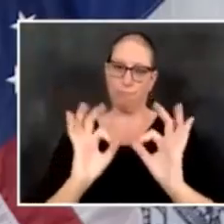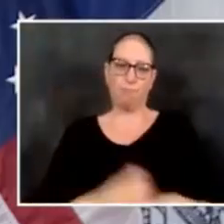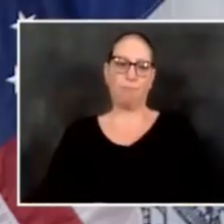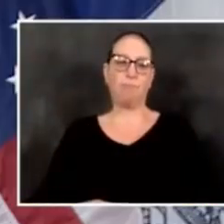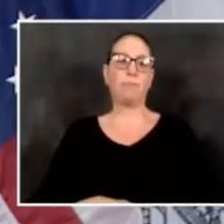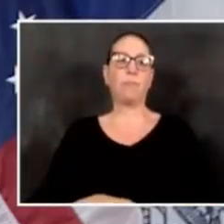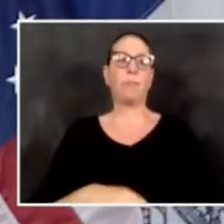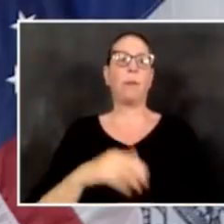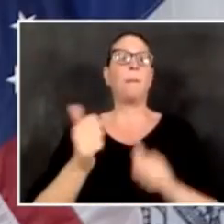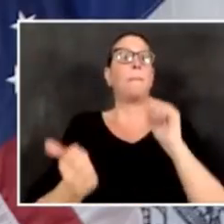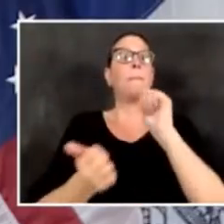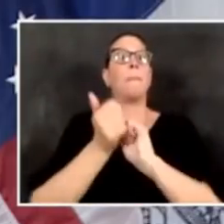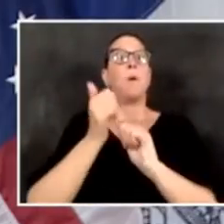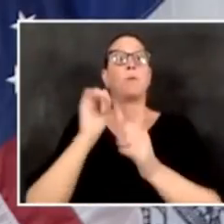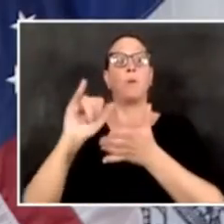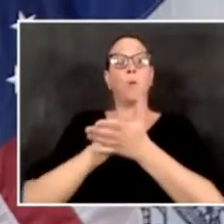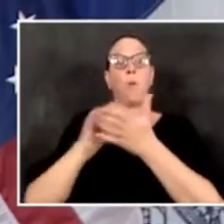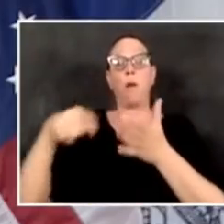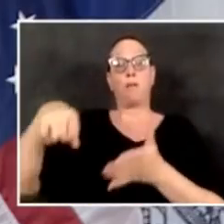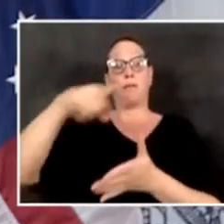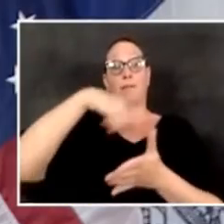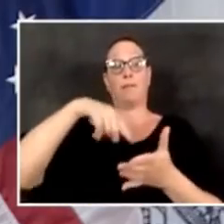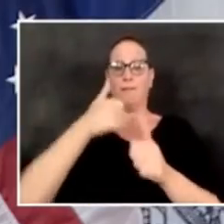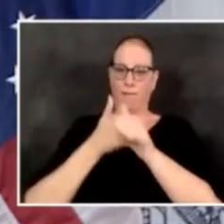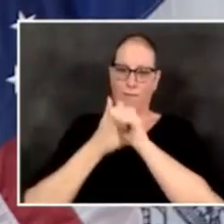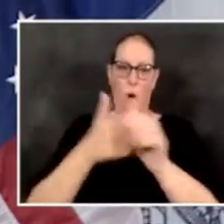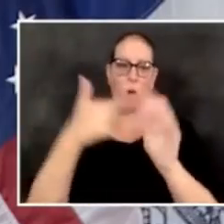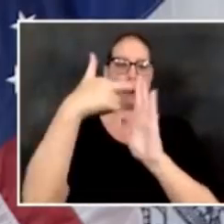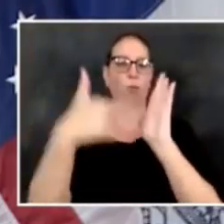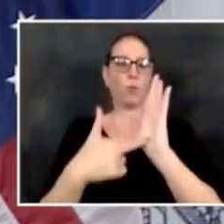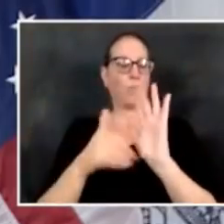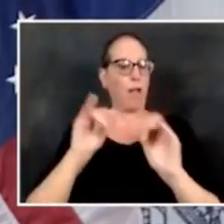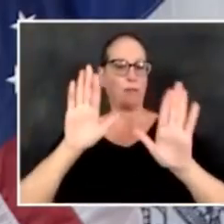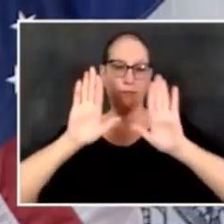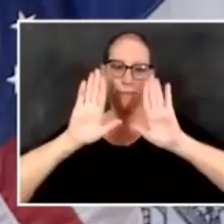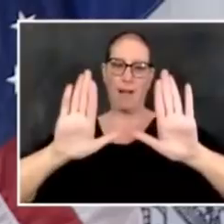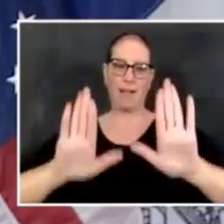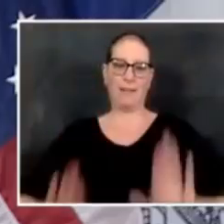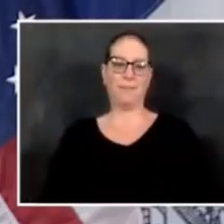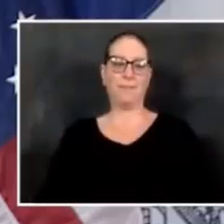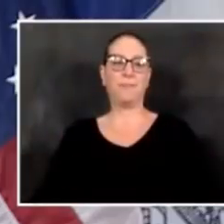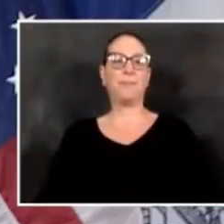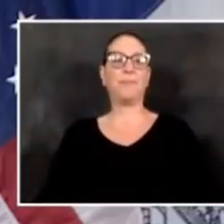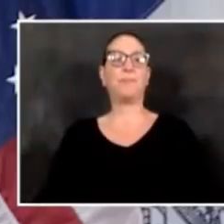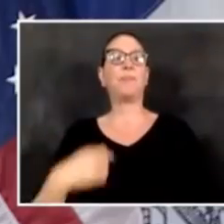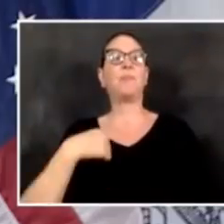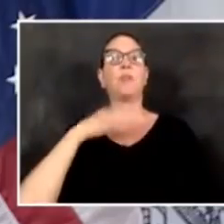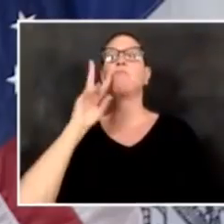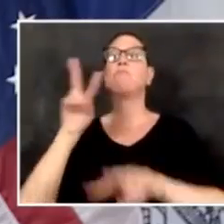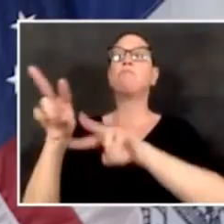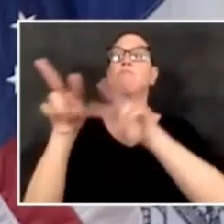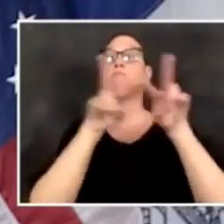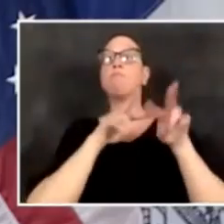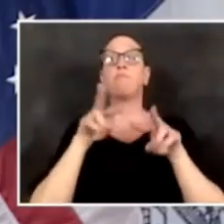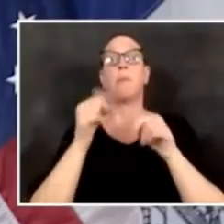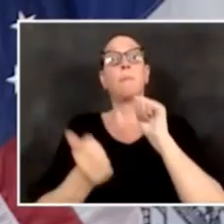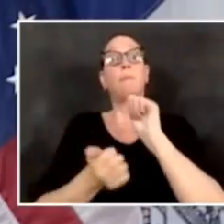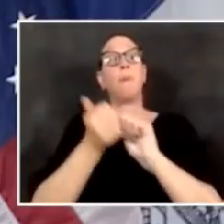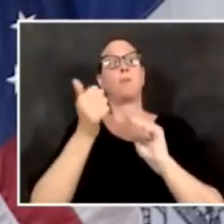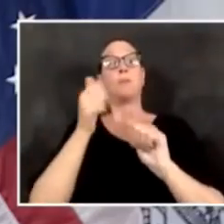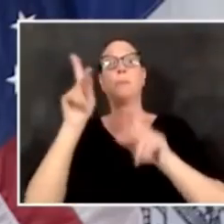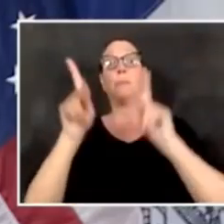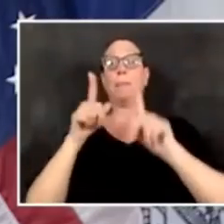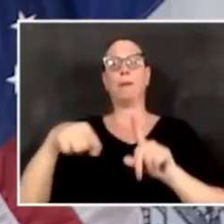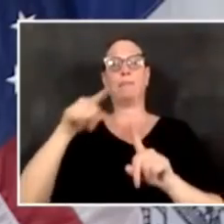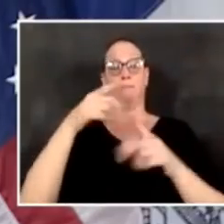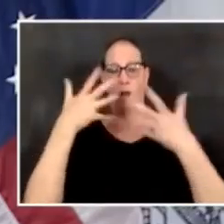social distancing, the percentage of people wearing face coverings were very high. There clearly are some places that we experience challenges. We have to do